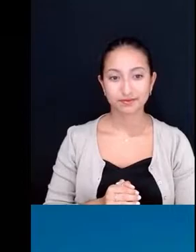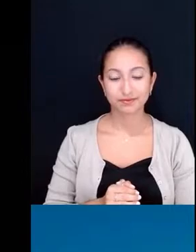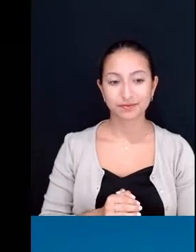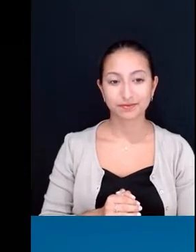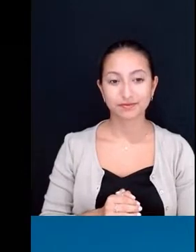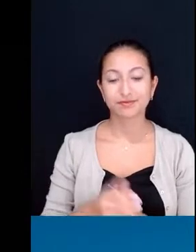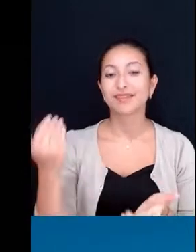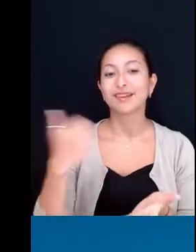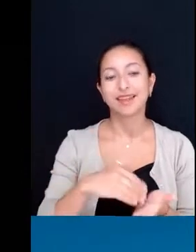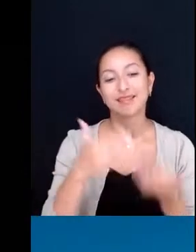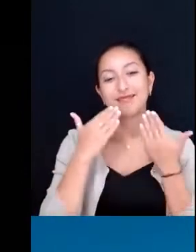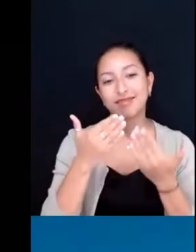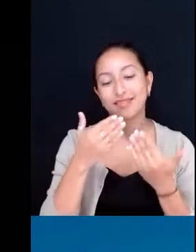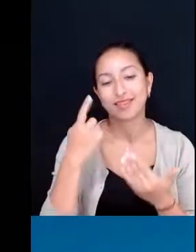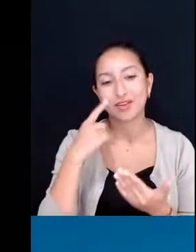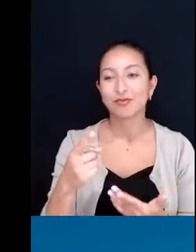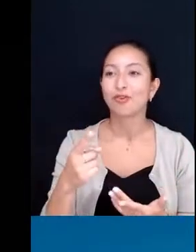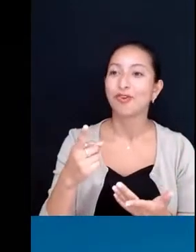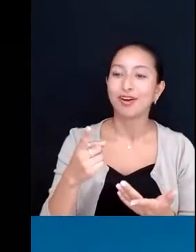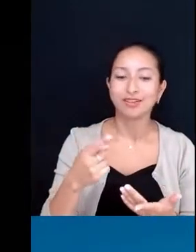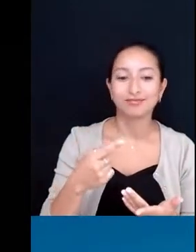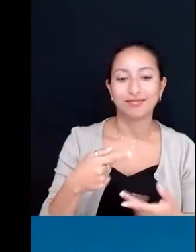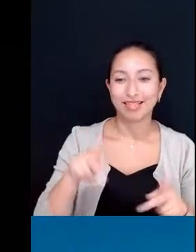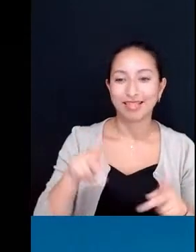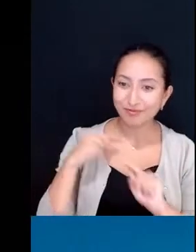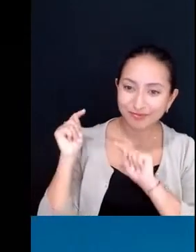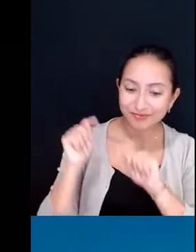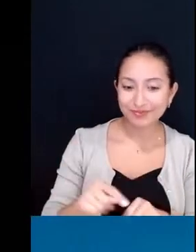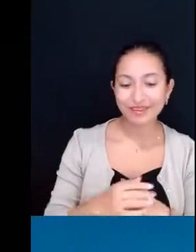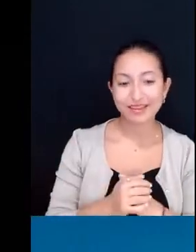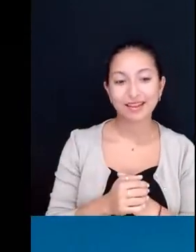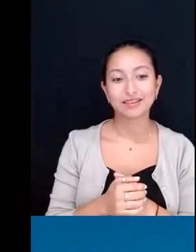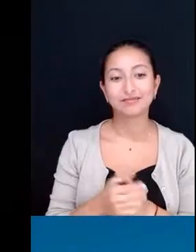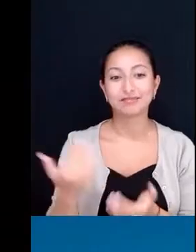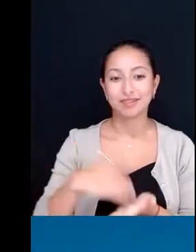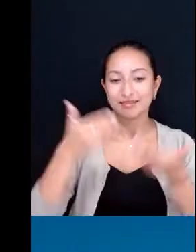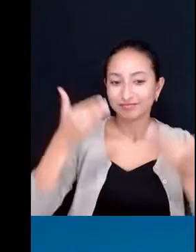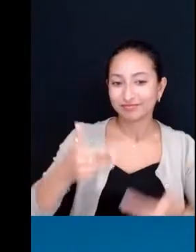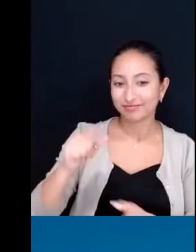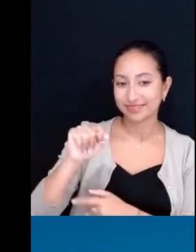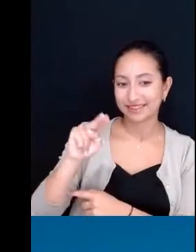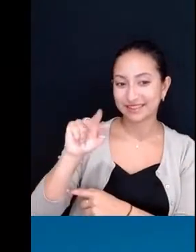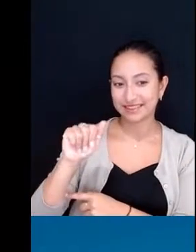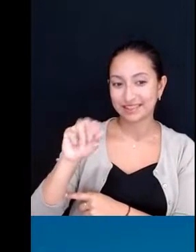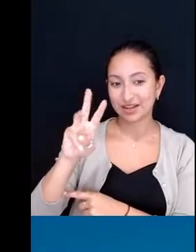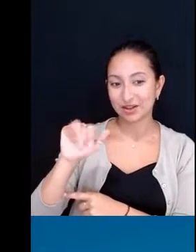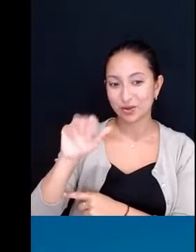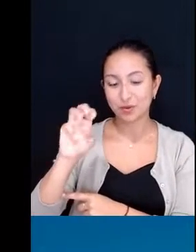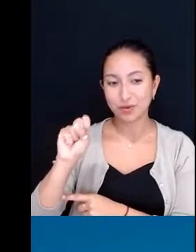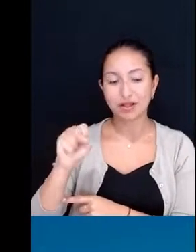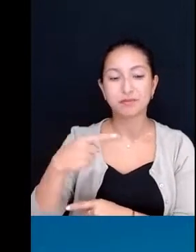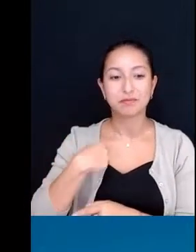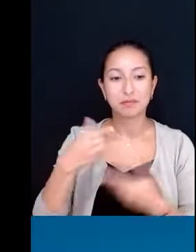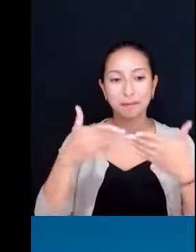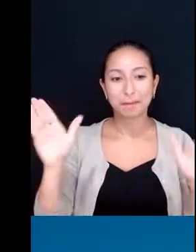Again, thank you all for having me this afternoon. Again, my name is Tina Williams, and I'm a public affairs specialist with the Social Security